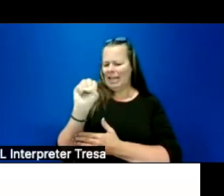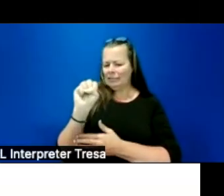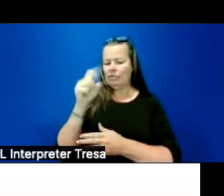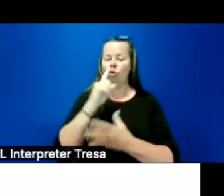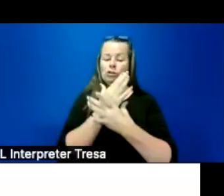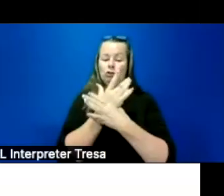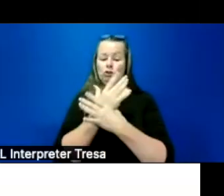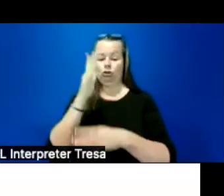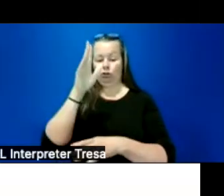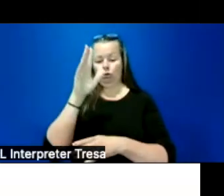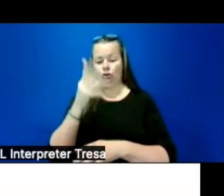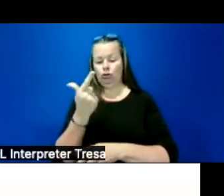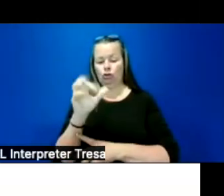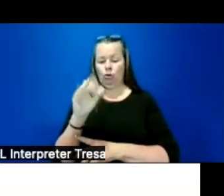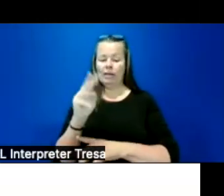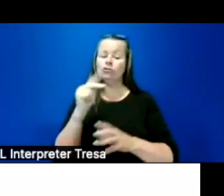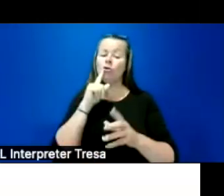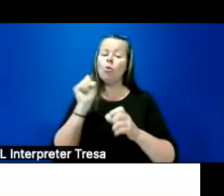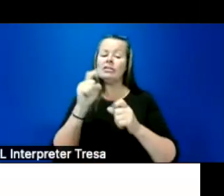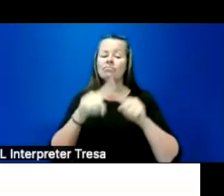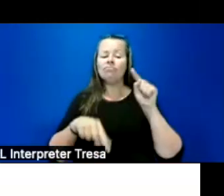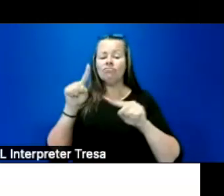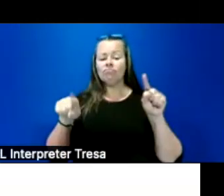rich across the globe.